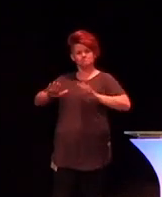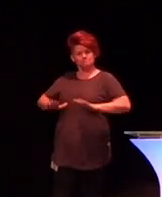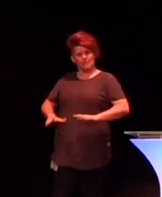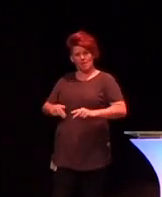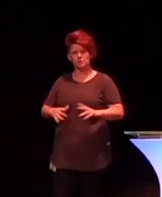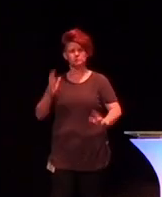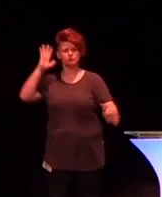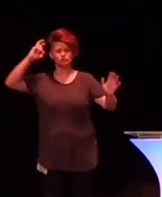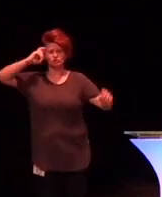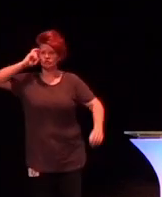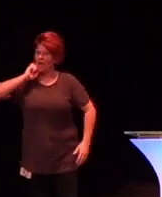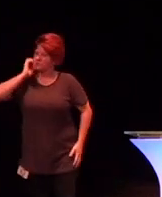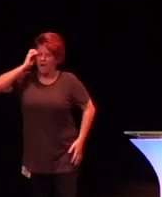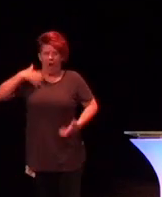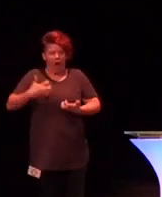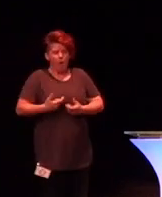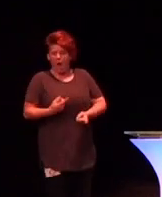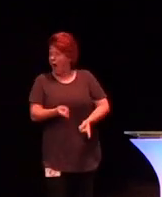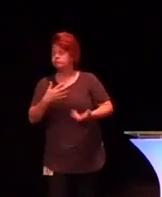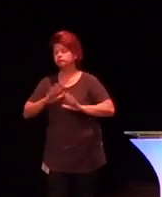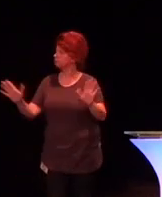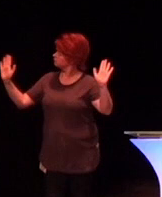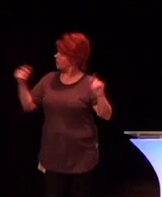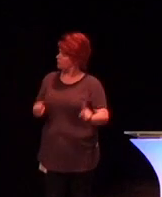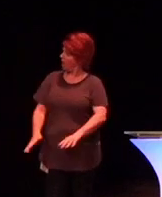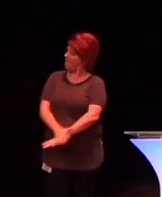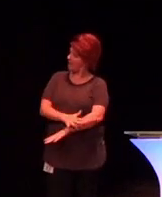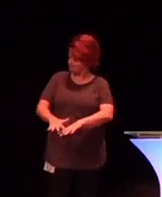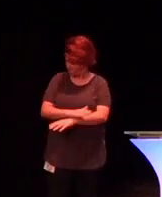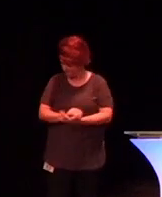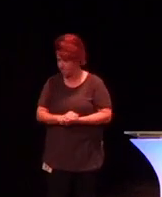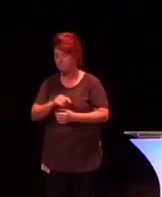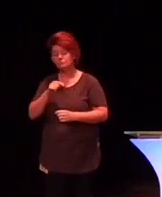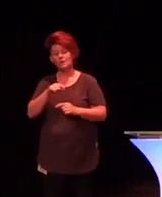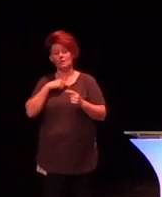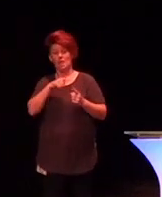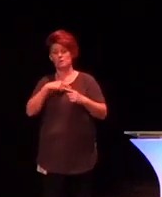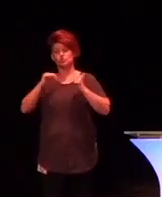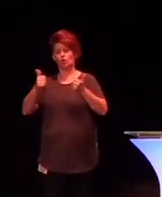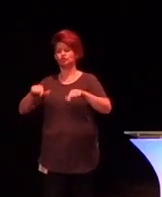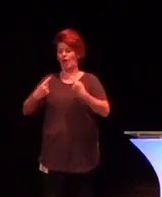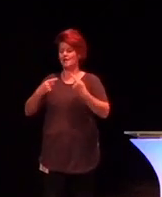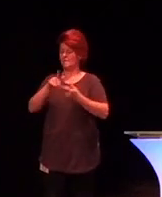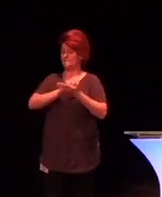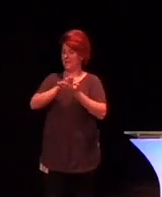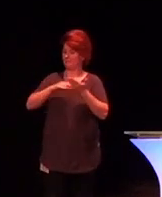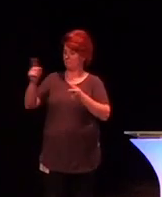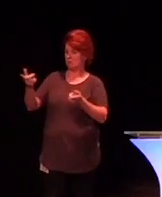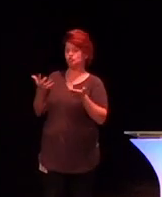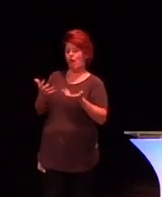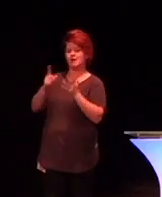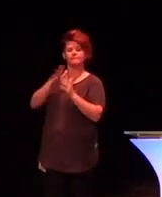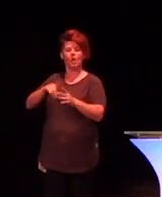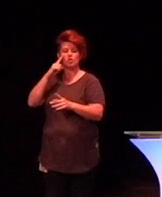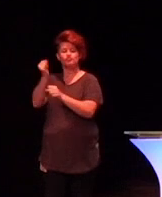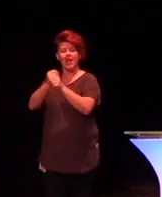of what's been spoken. And yeah, and obviously, you know, not panicking and things like that, being a bit like, oh God, we're going to get all sorted. And it was